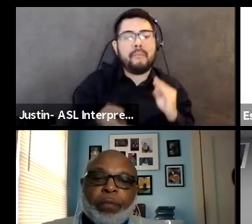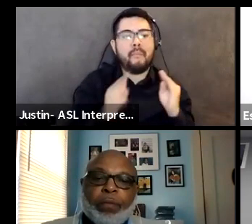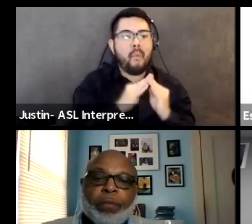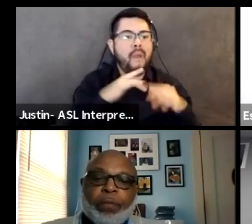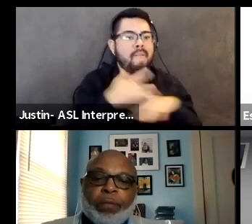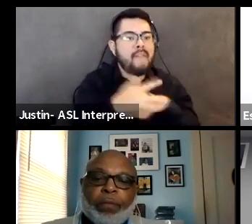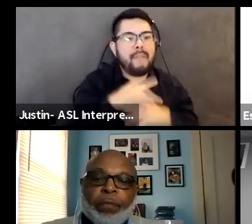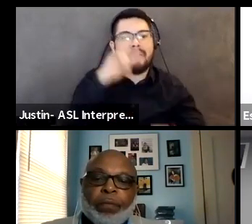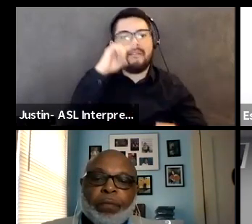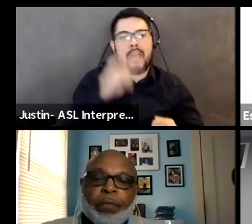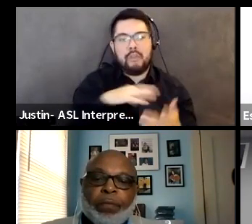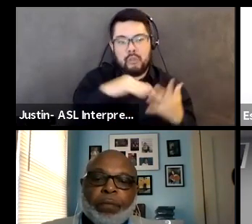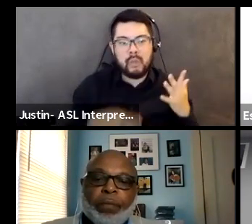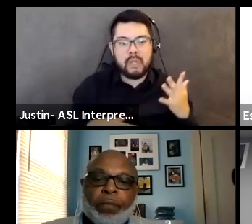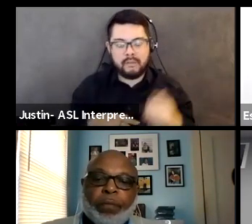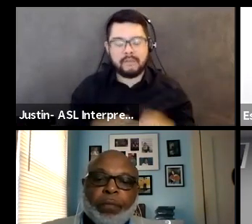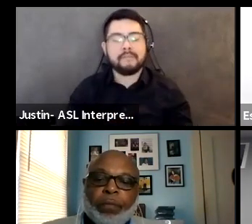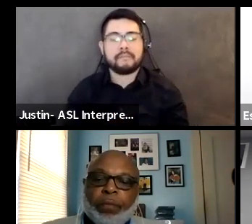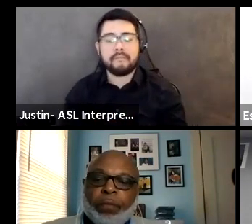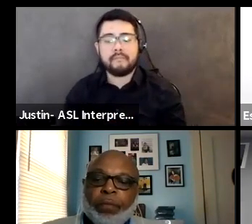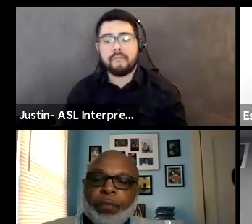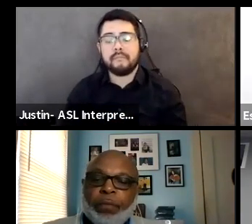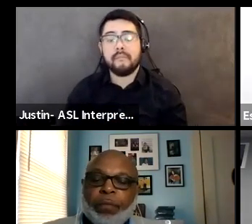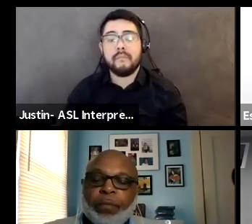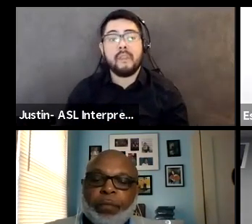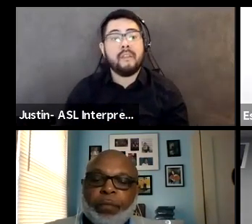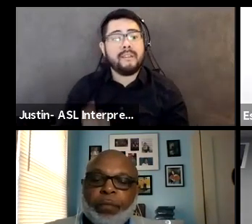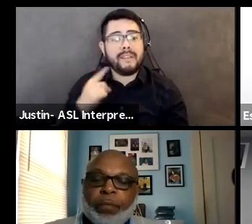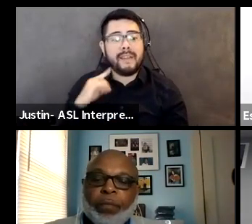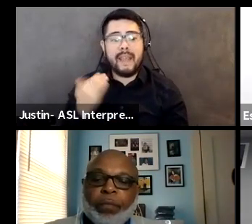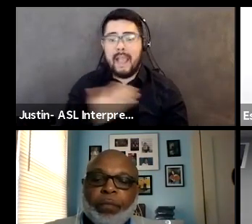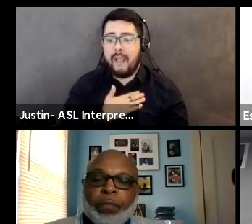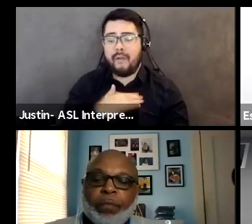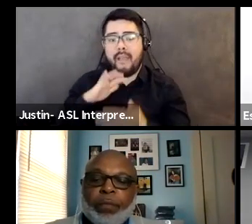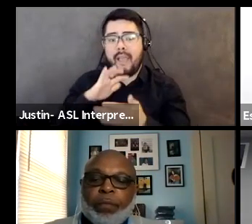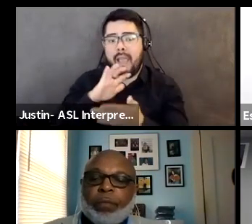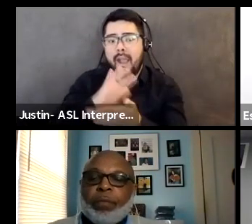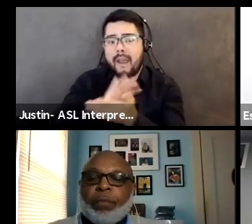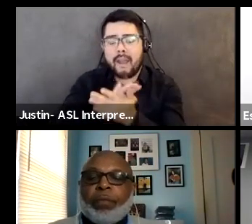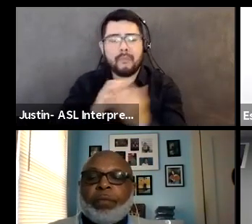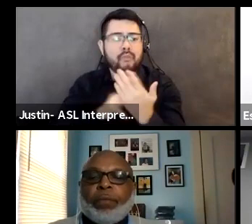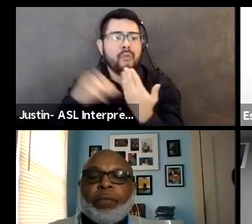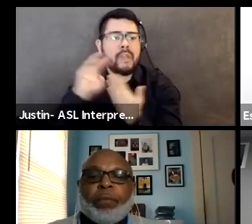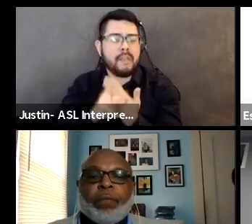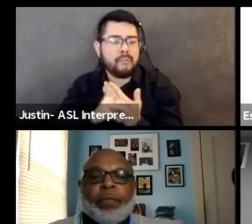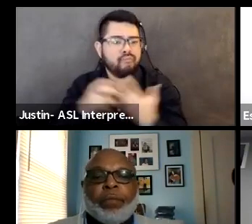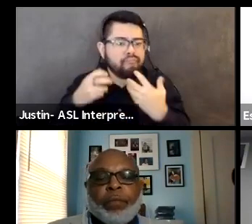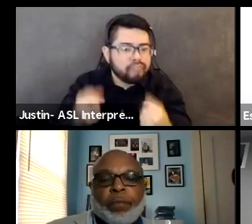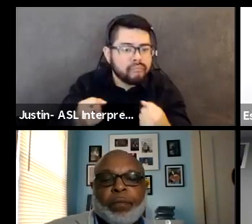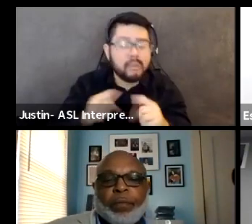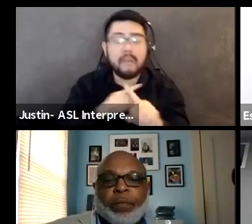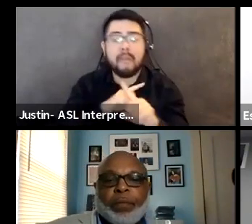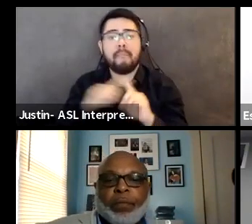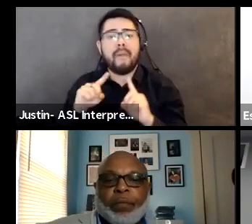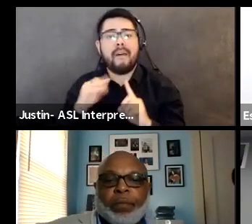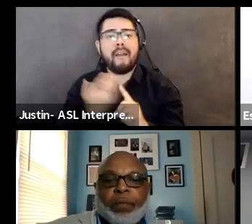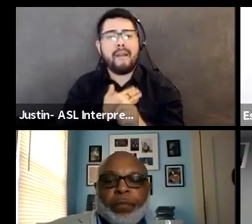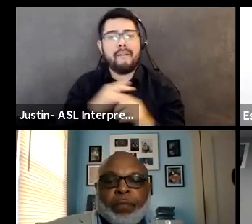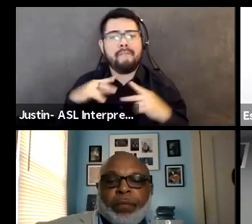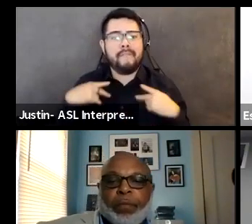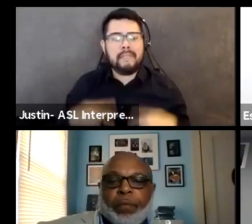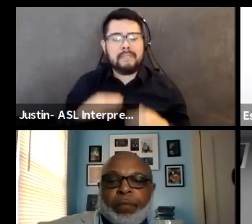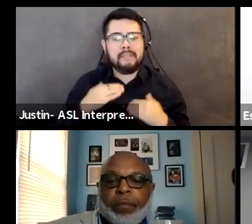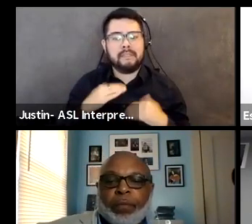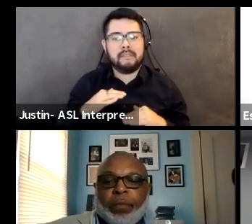accommodate better programming where we have strong academics and a great curriculum within the physical constraints of the building we're limited in what we can